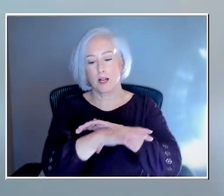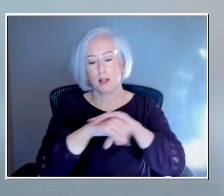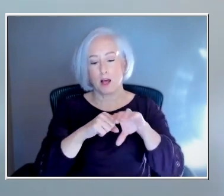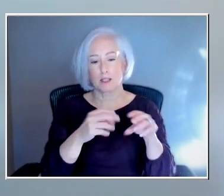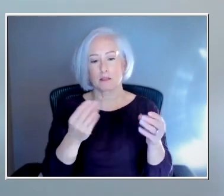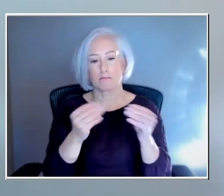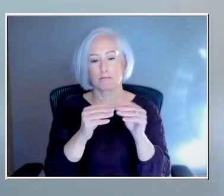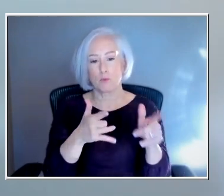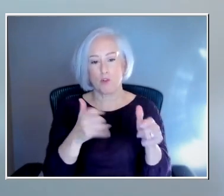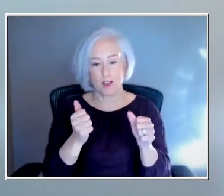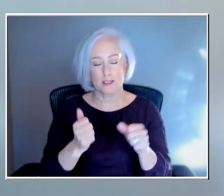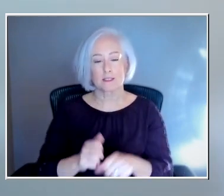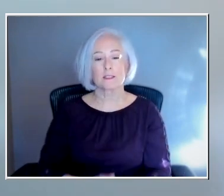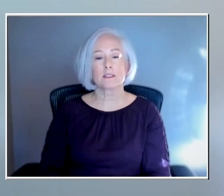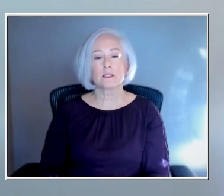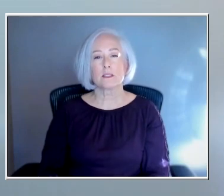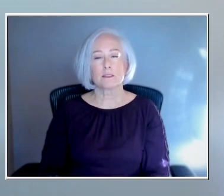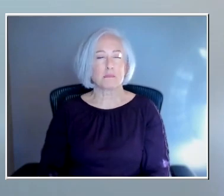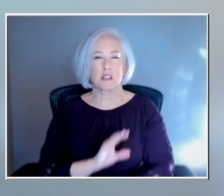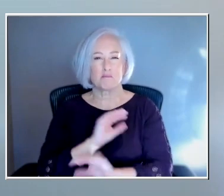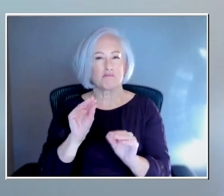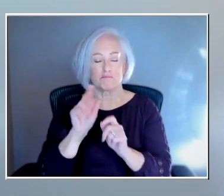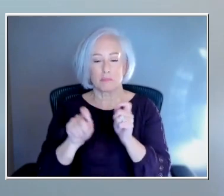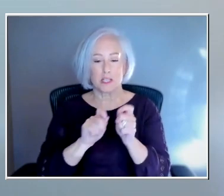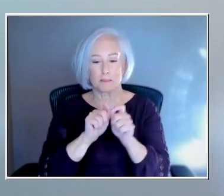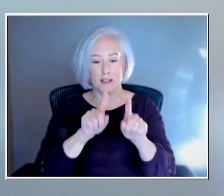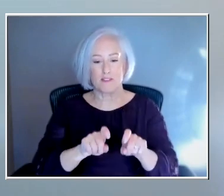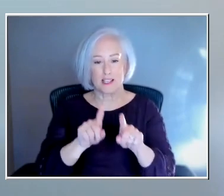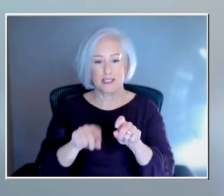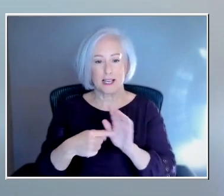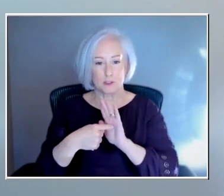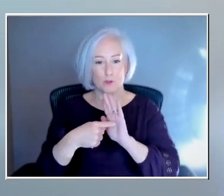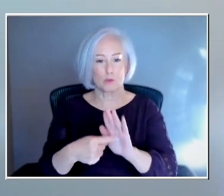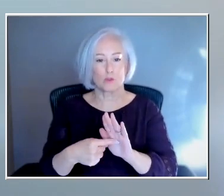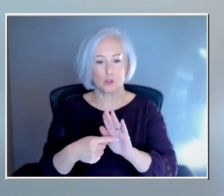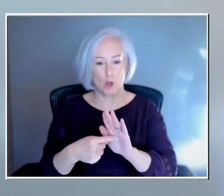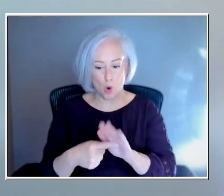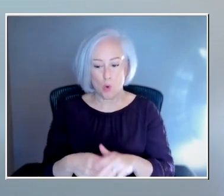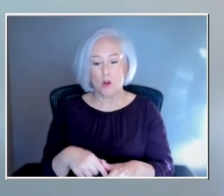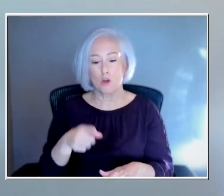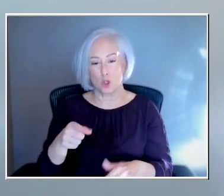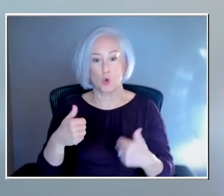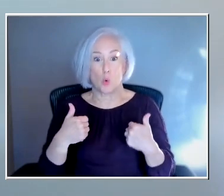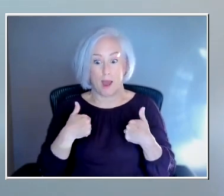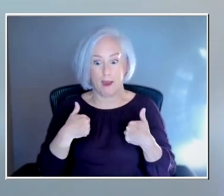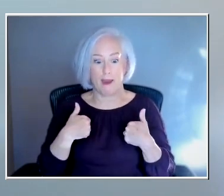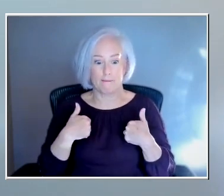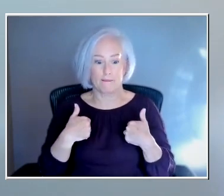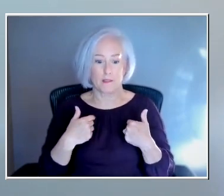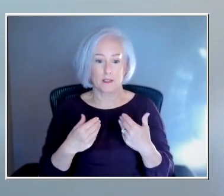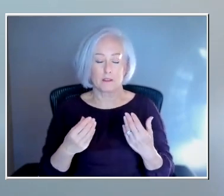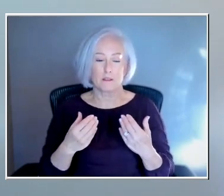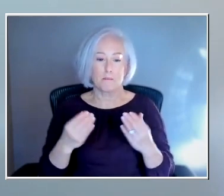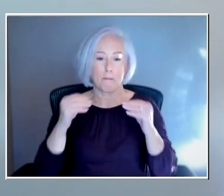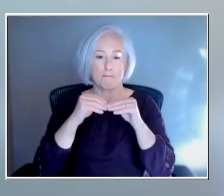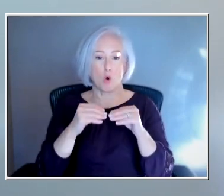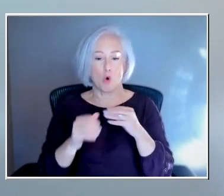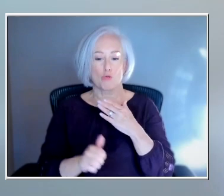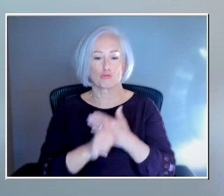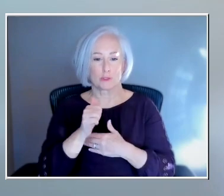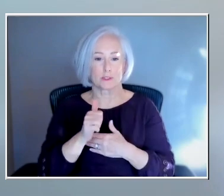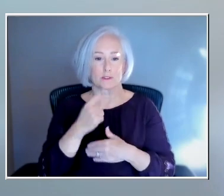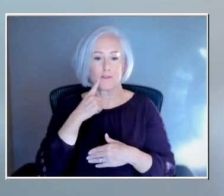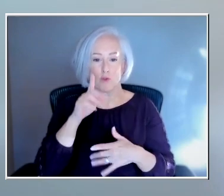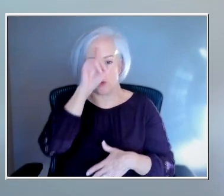particular test that can, show you an increased risk for stroke. other than, kind of what we talked about